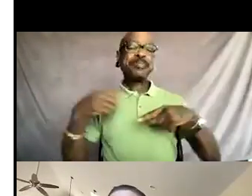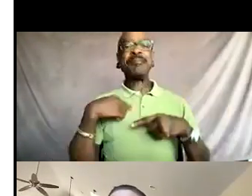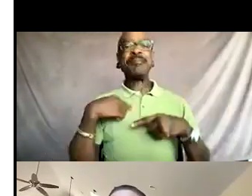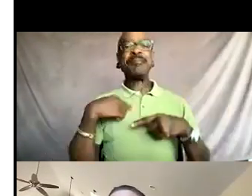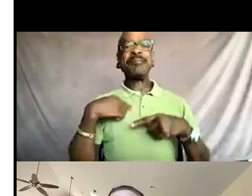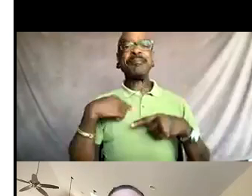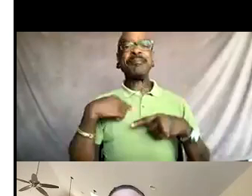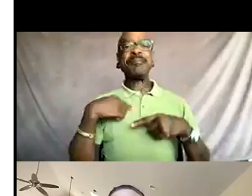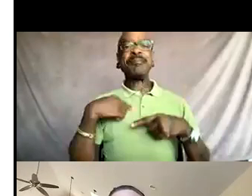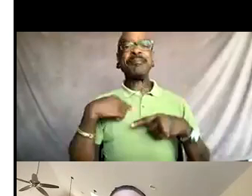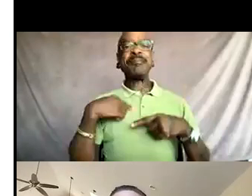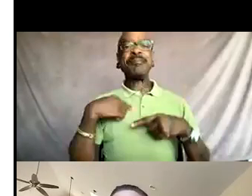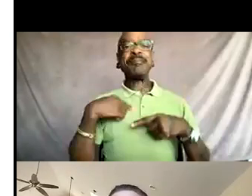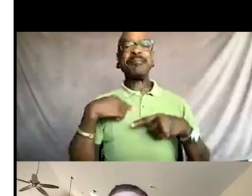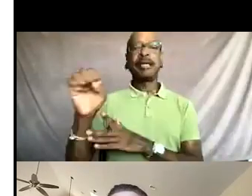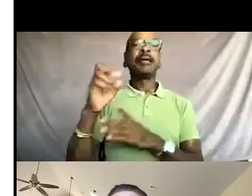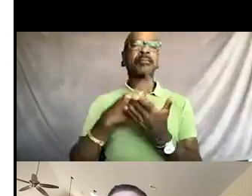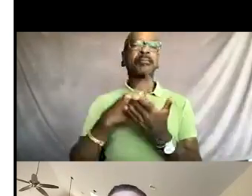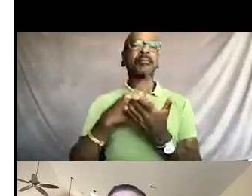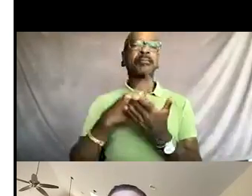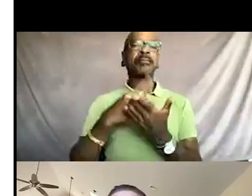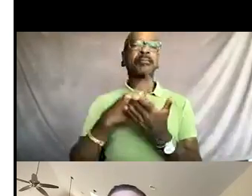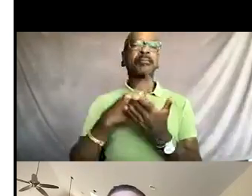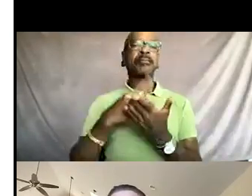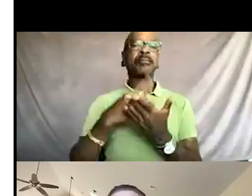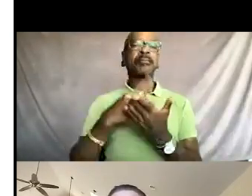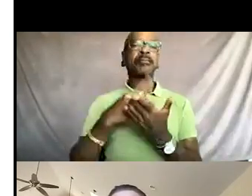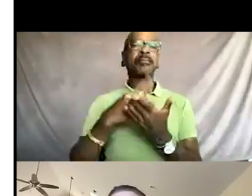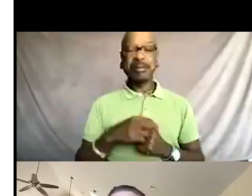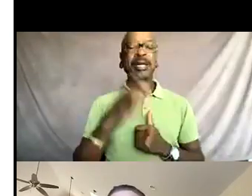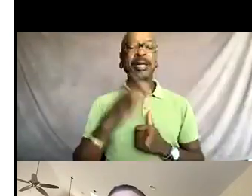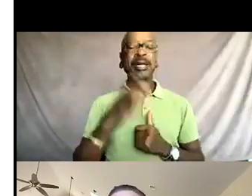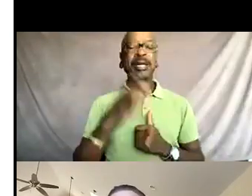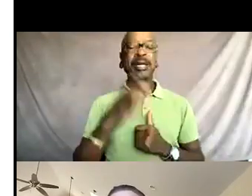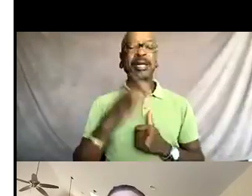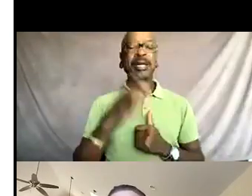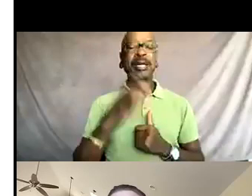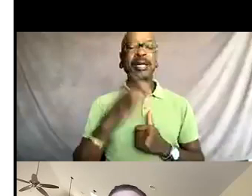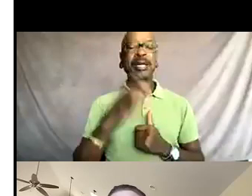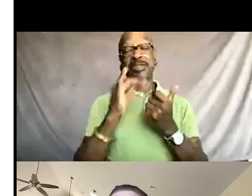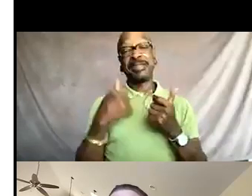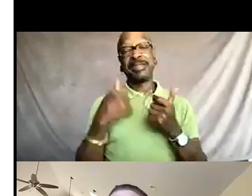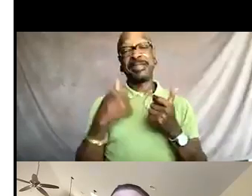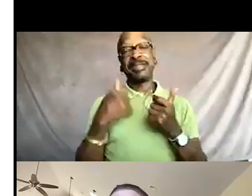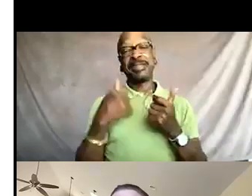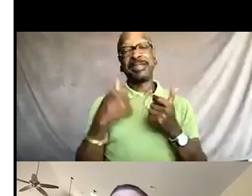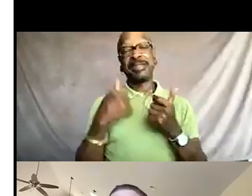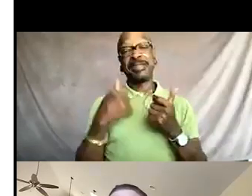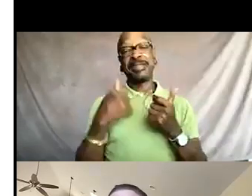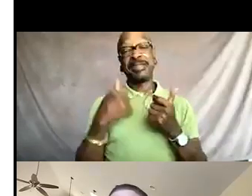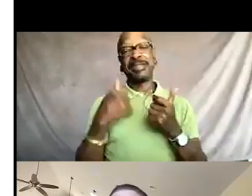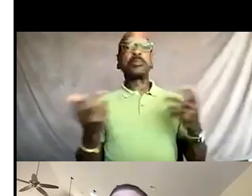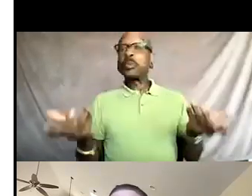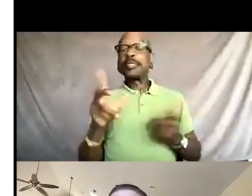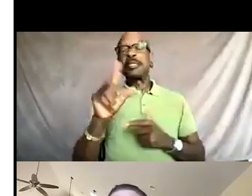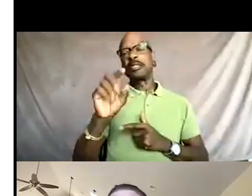different needs. But that's part of why we're creating this workshop, is a way to give tools to groups to help understand what are all the possibilities.